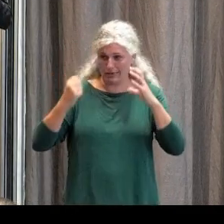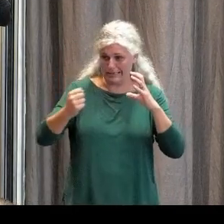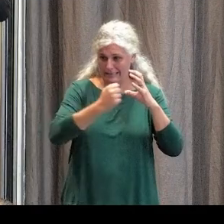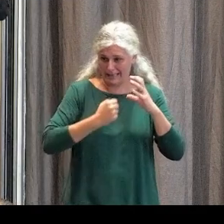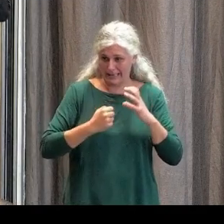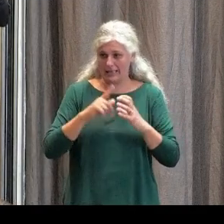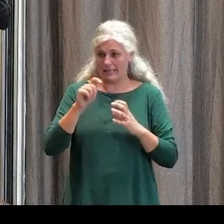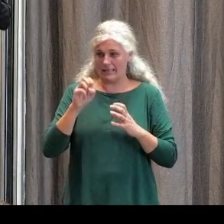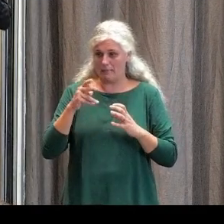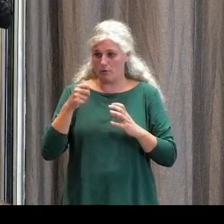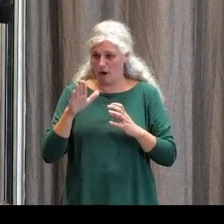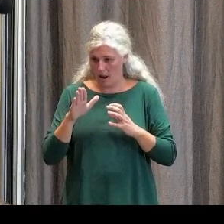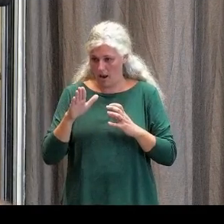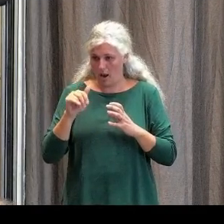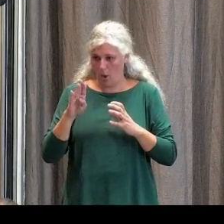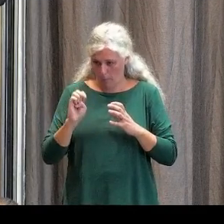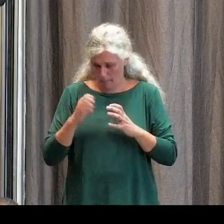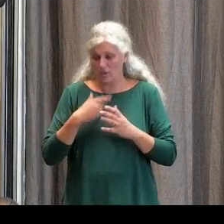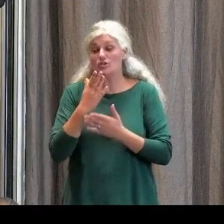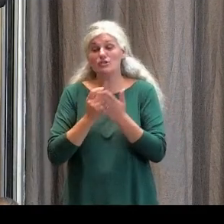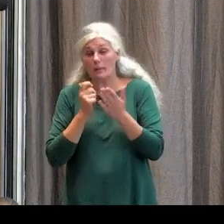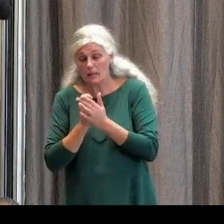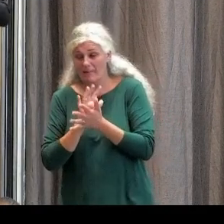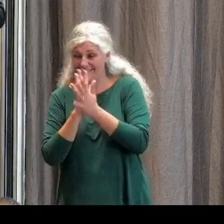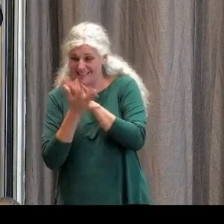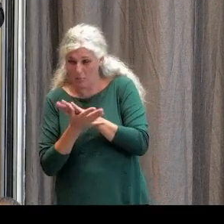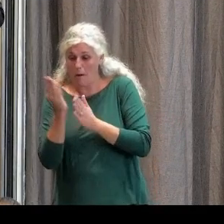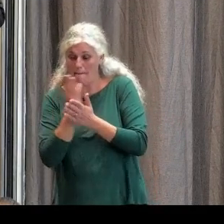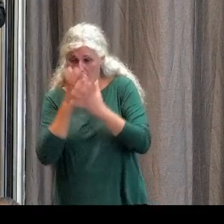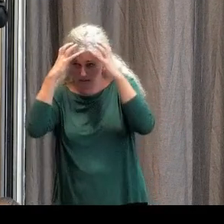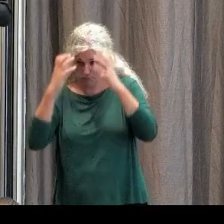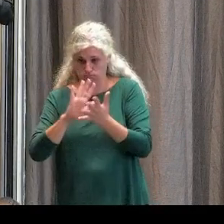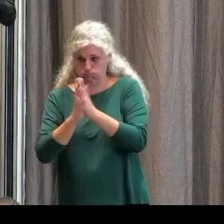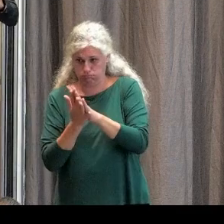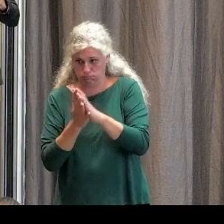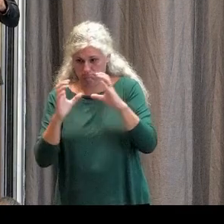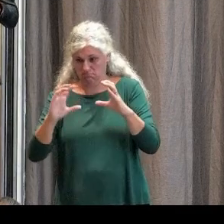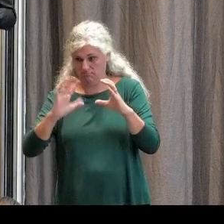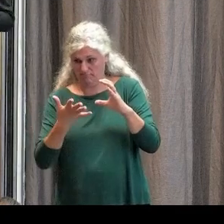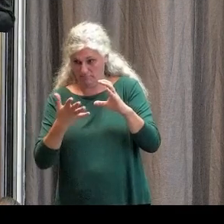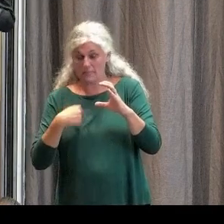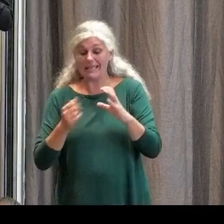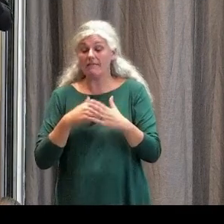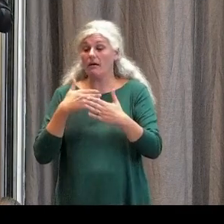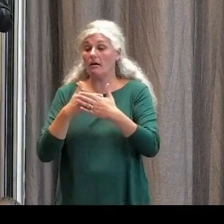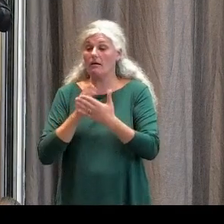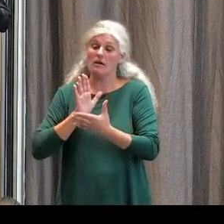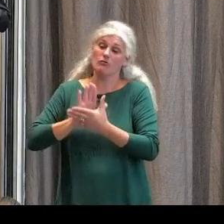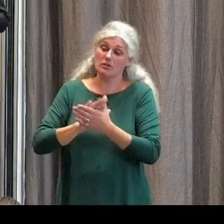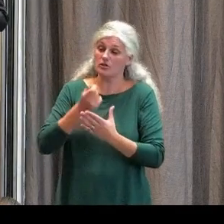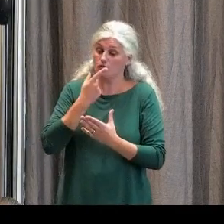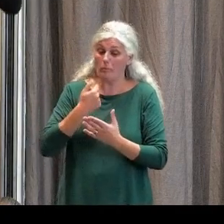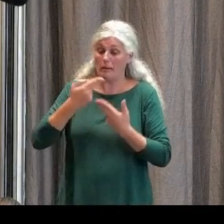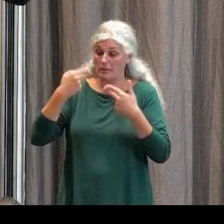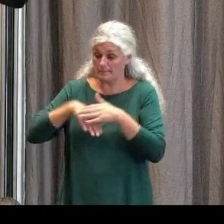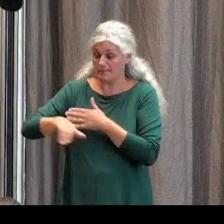lobe epilepsy. We've heard about this earlier. Sometimes there's damage to a part of the brain, and if it's drug resistant, you may go to a neurosurgeon.